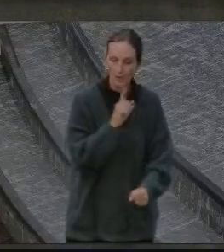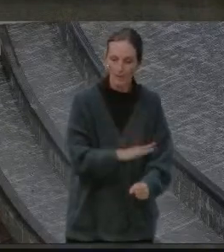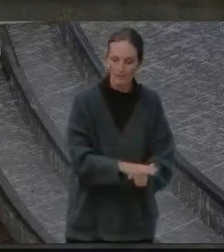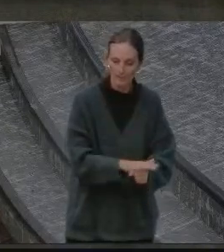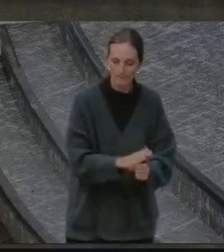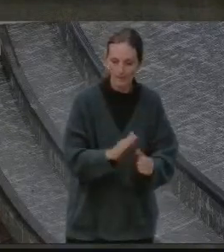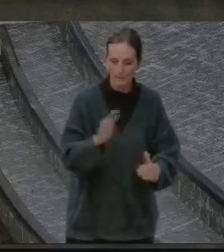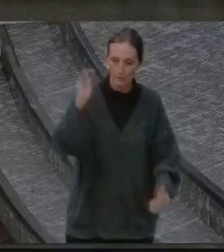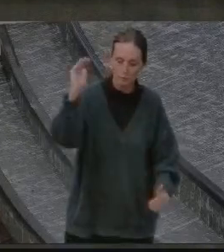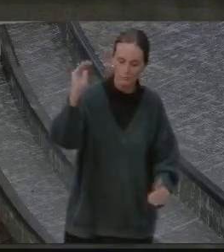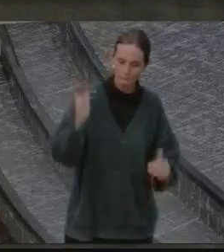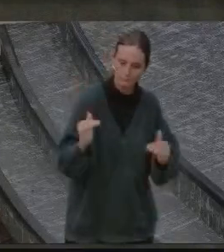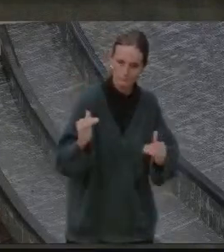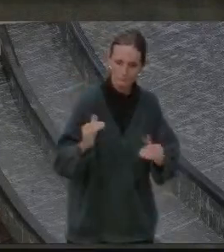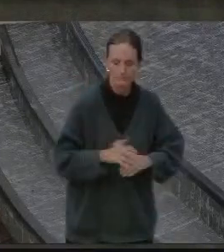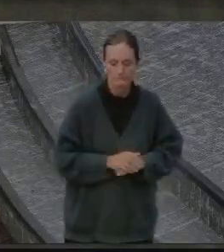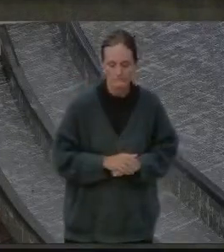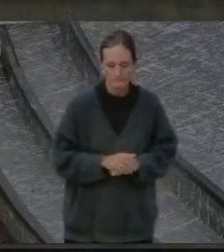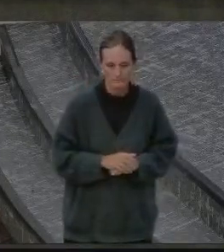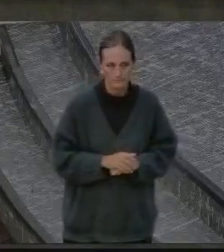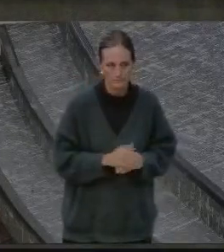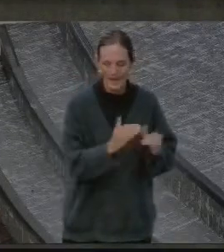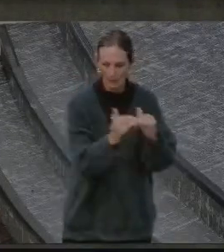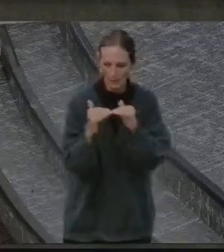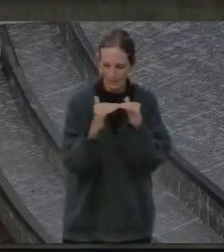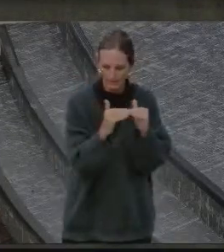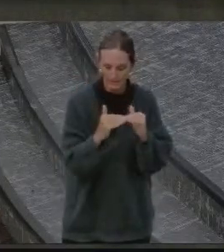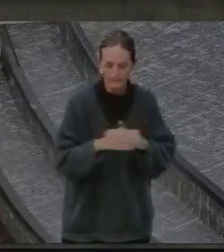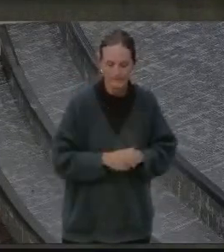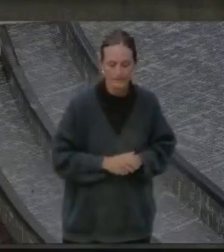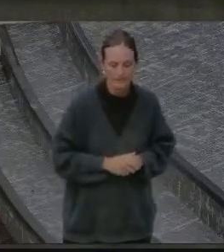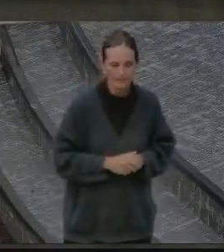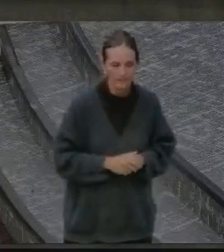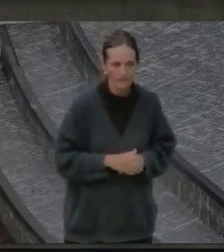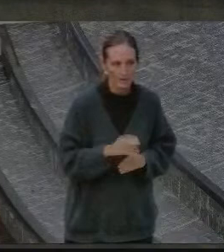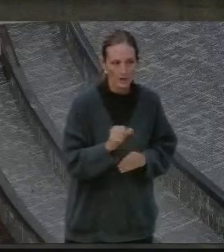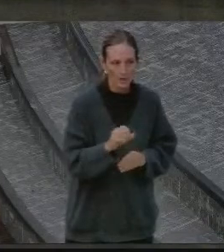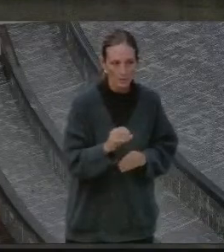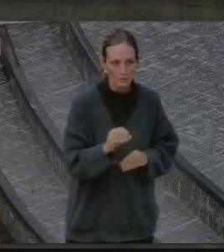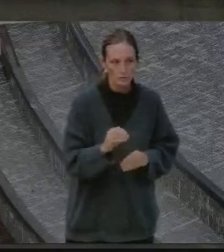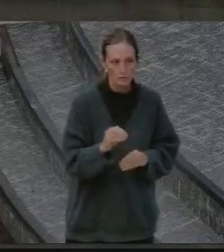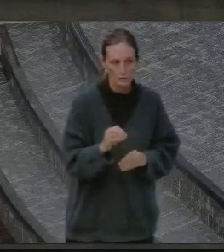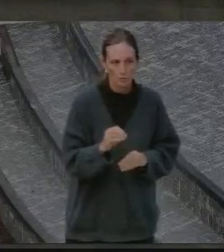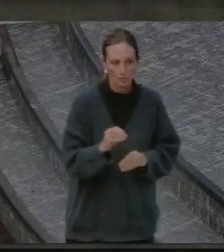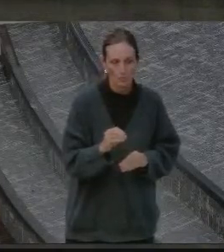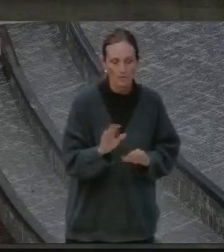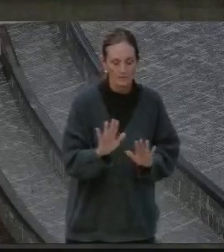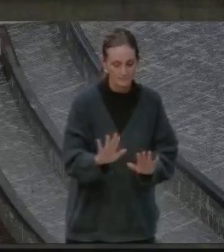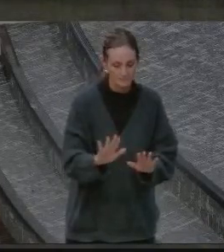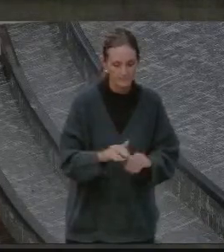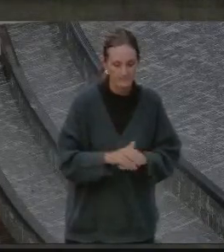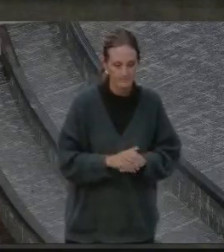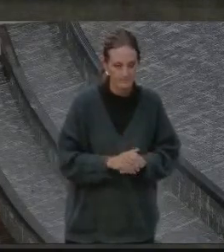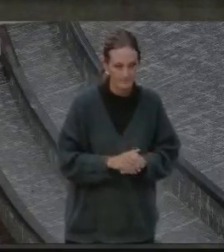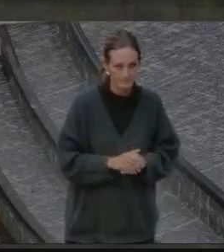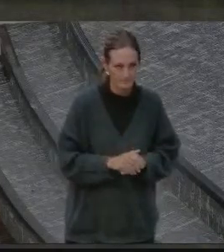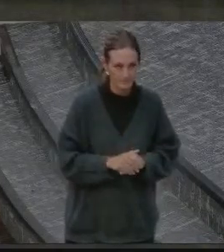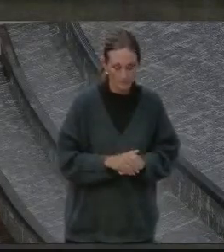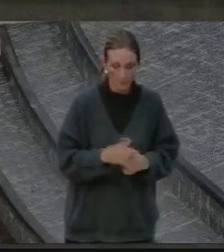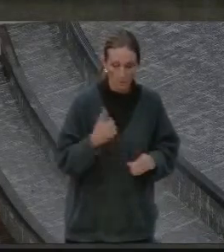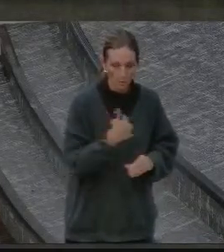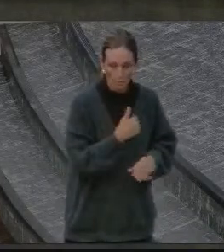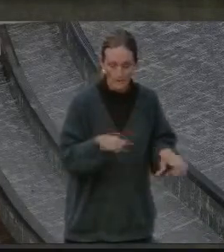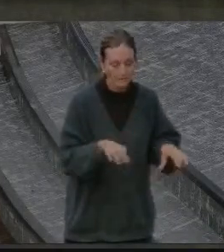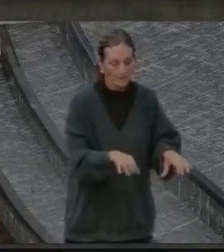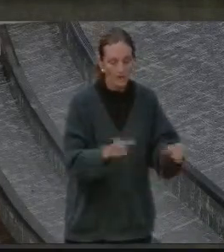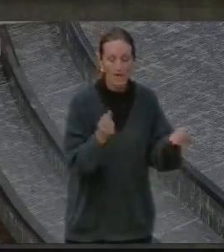in school discipline. I hope to illustrate that in spite of the positive steps that we've